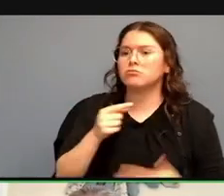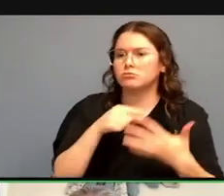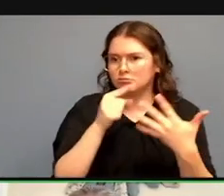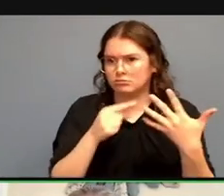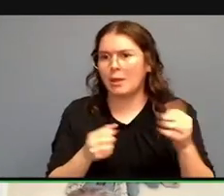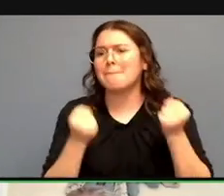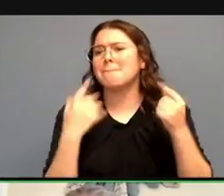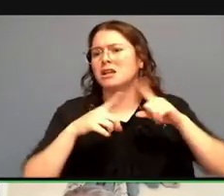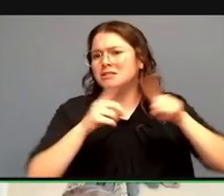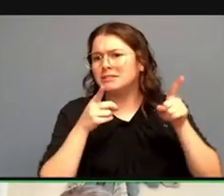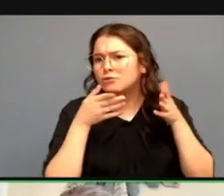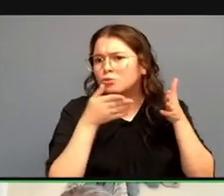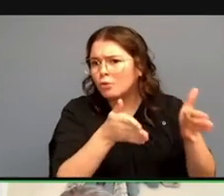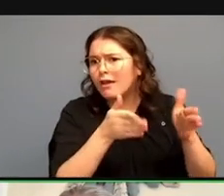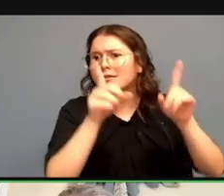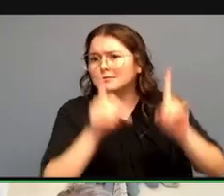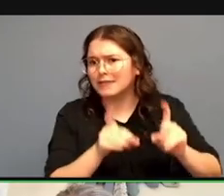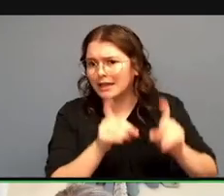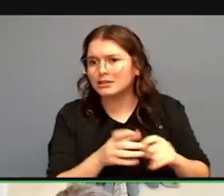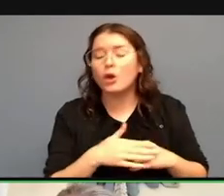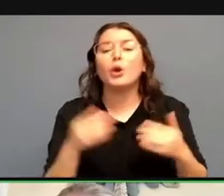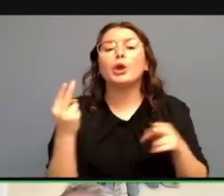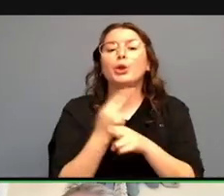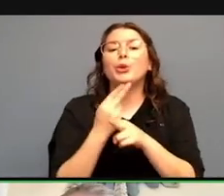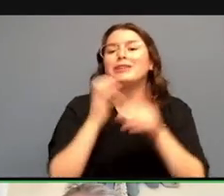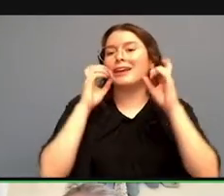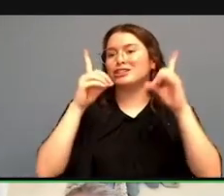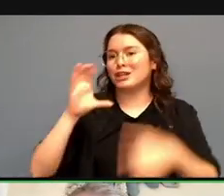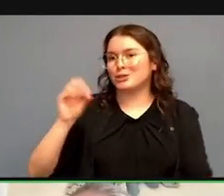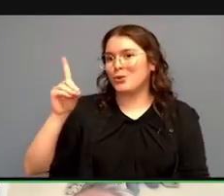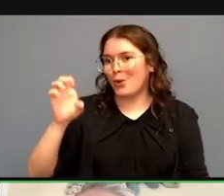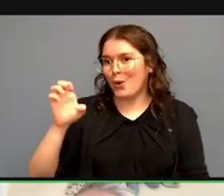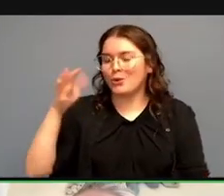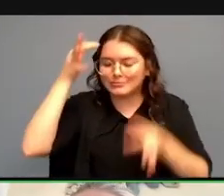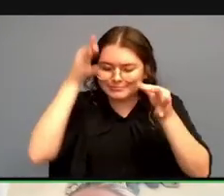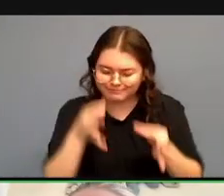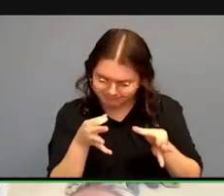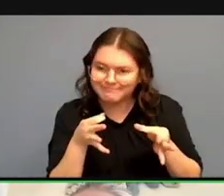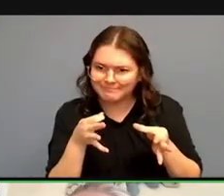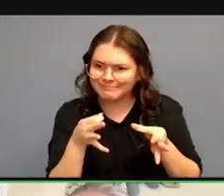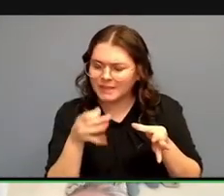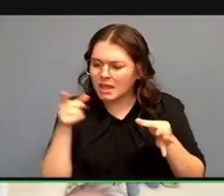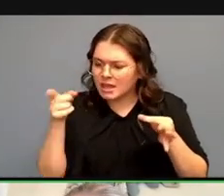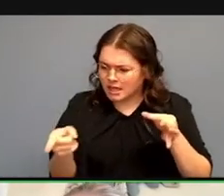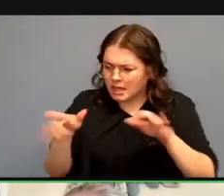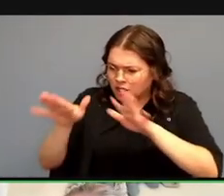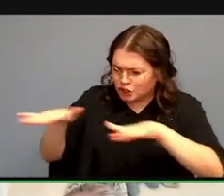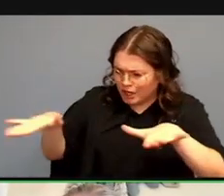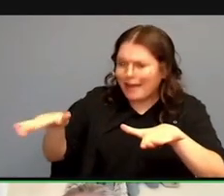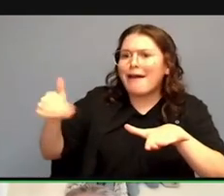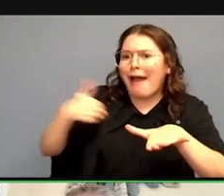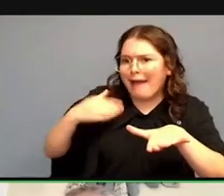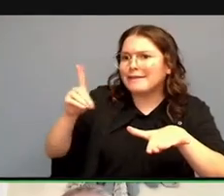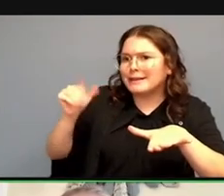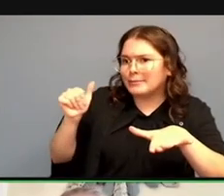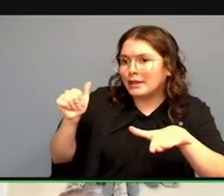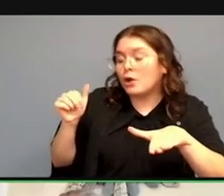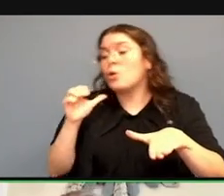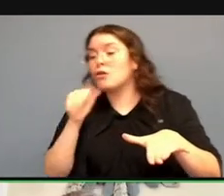what we're going to do. We're going to use the educational code to determine whether or not that child has a